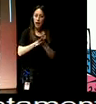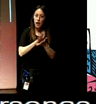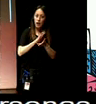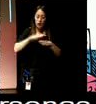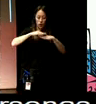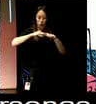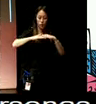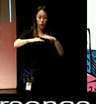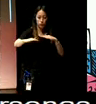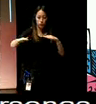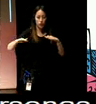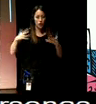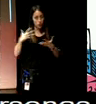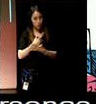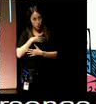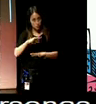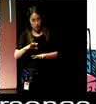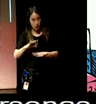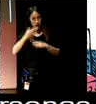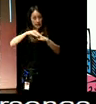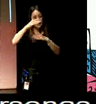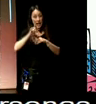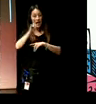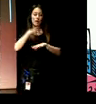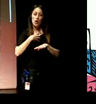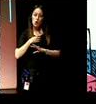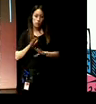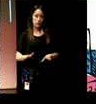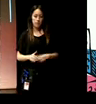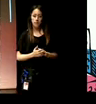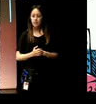This basilica is dedicated to Mary.